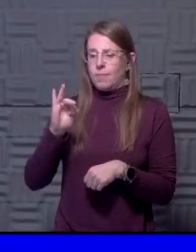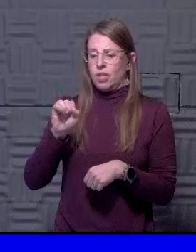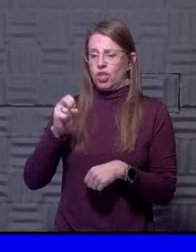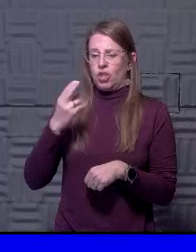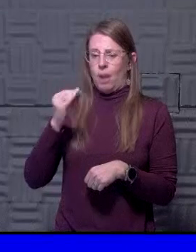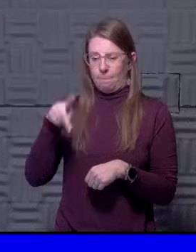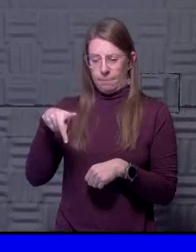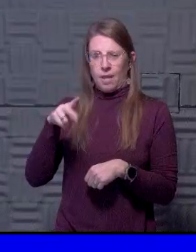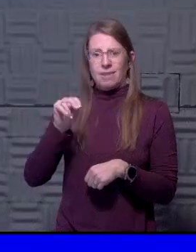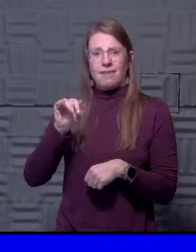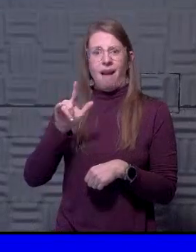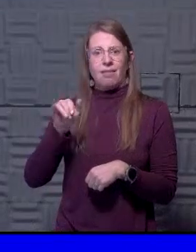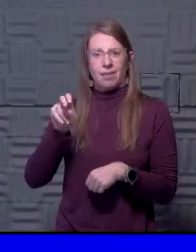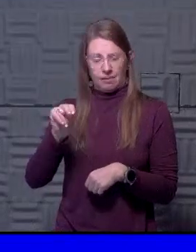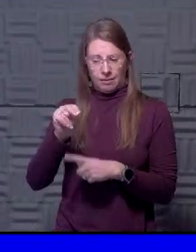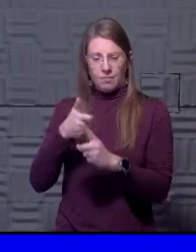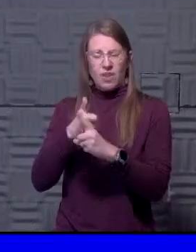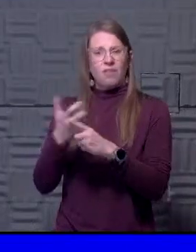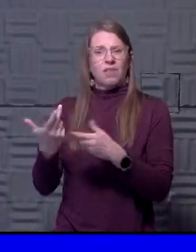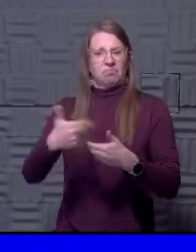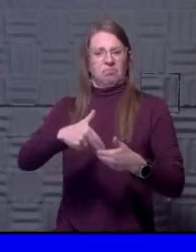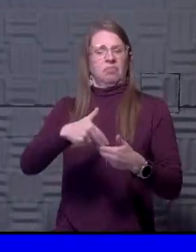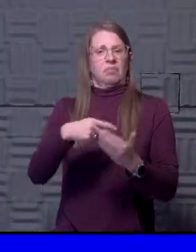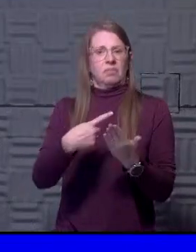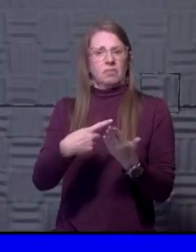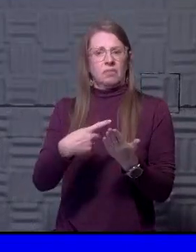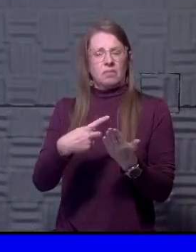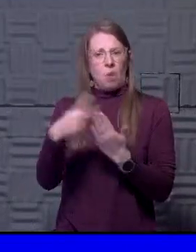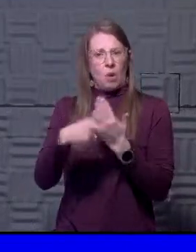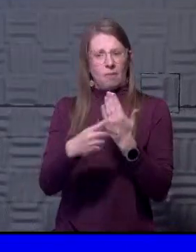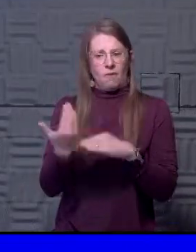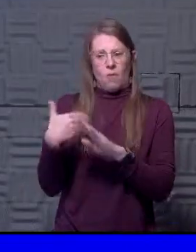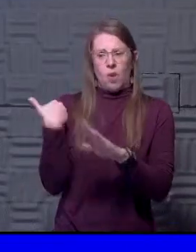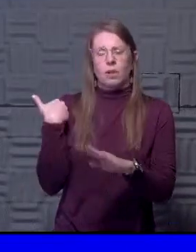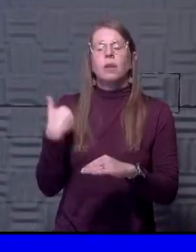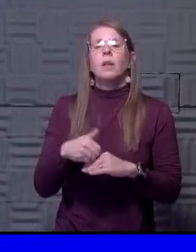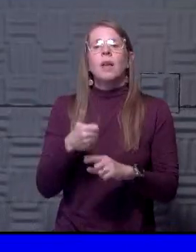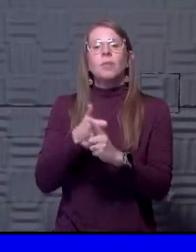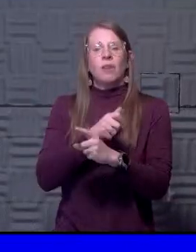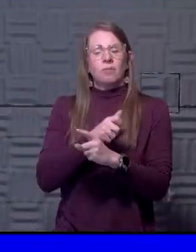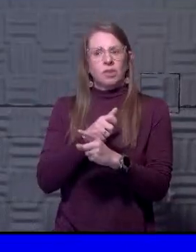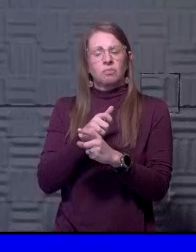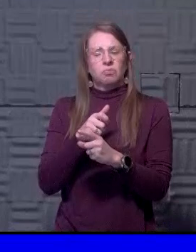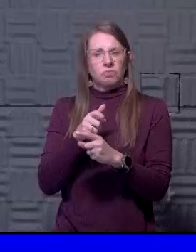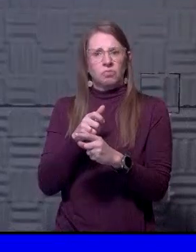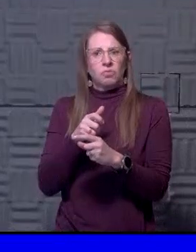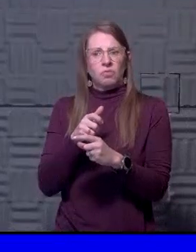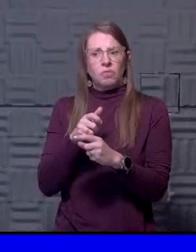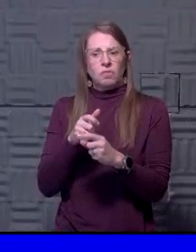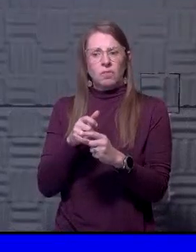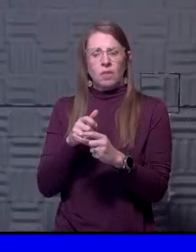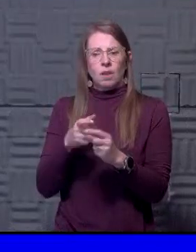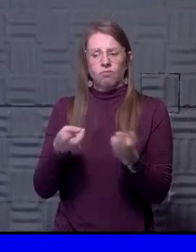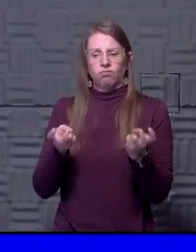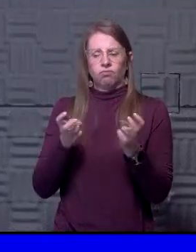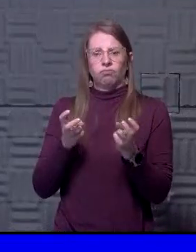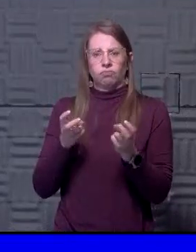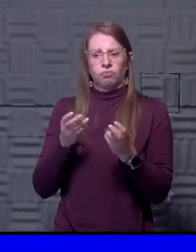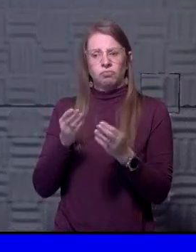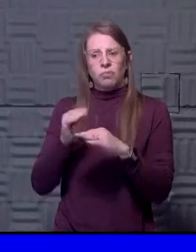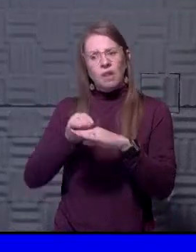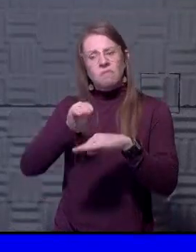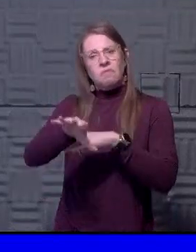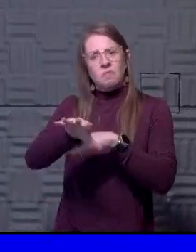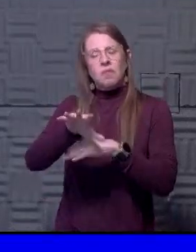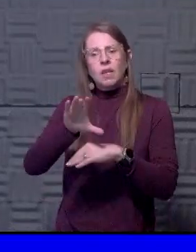one of the major contributors to the U.S. Conference of Catholic Bishops, which is